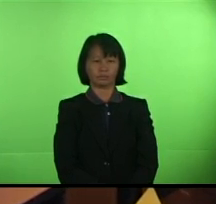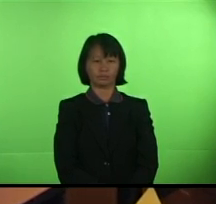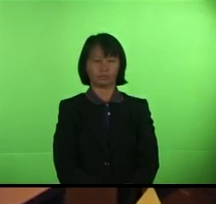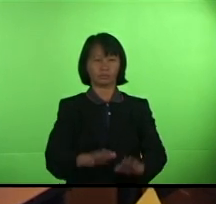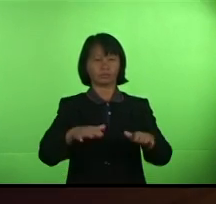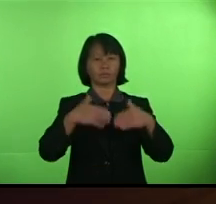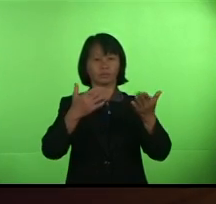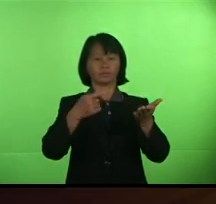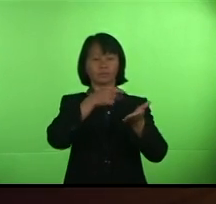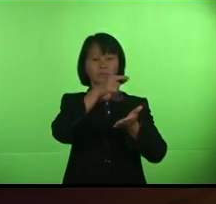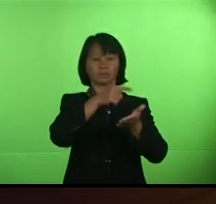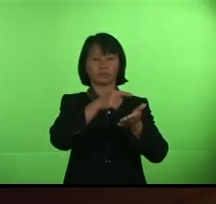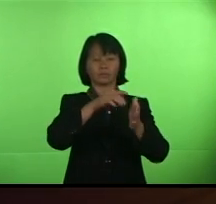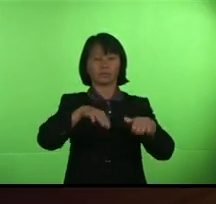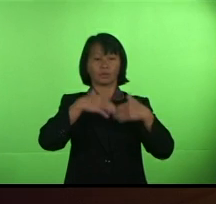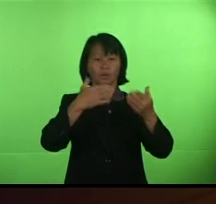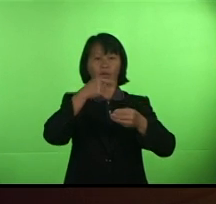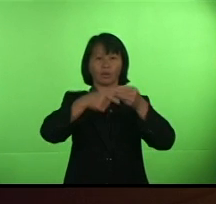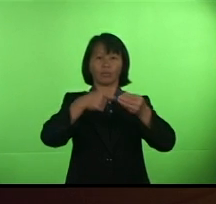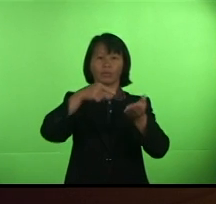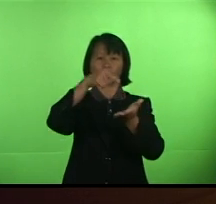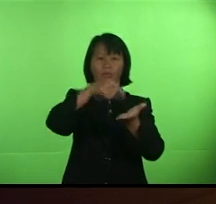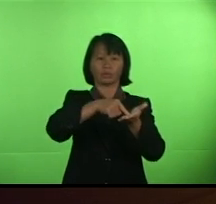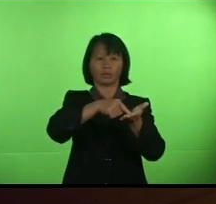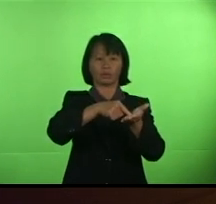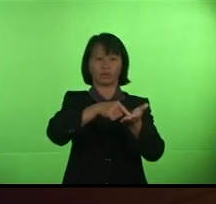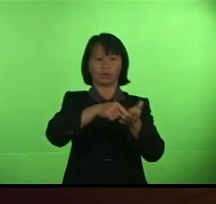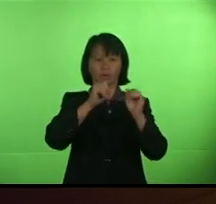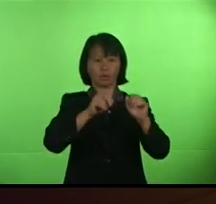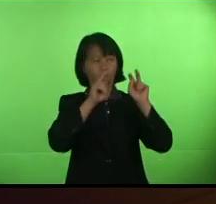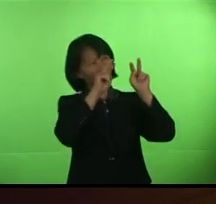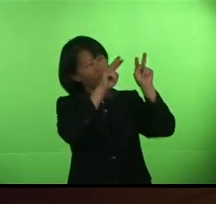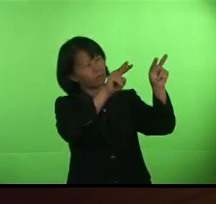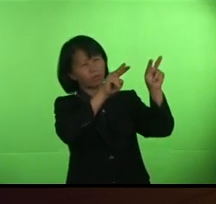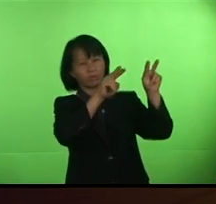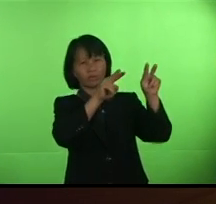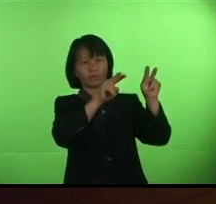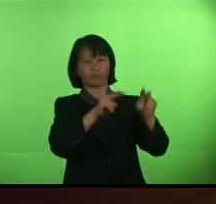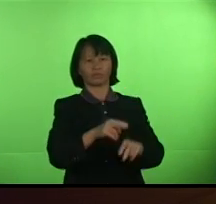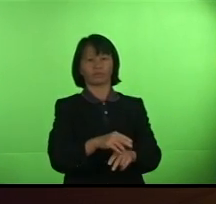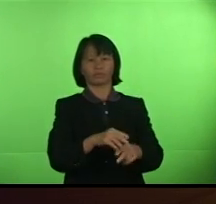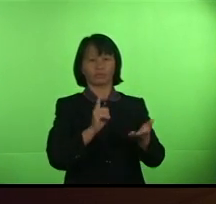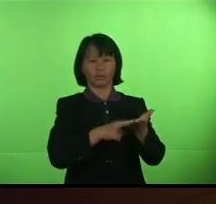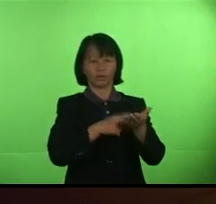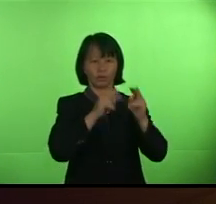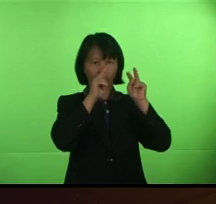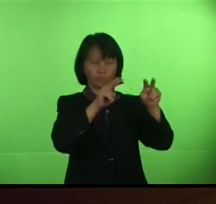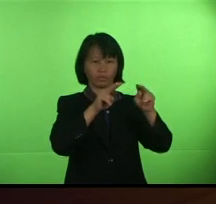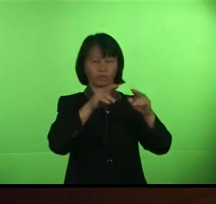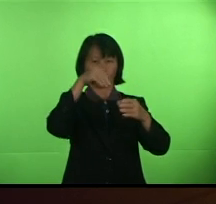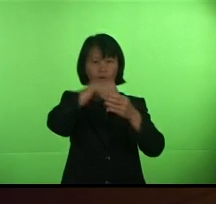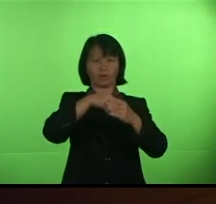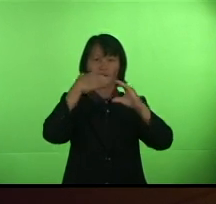this? Okay, as we can see sometimes in our emails, yeah, or